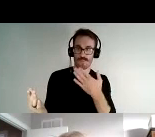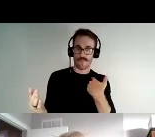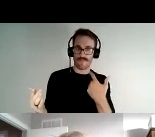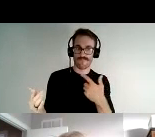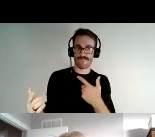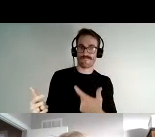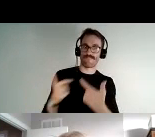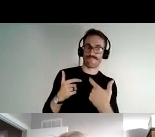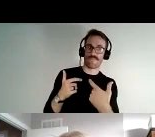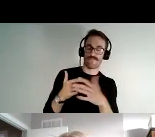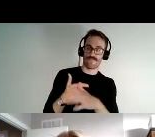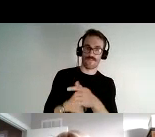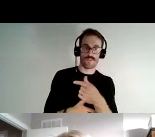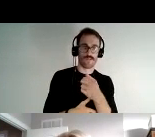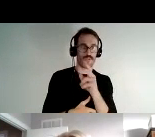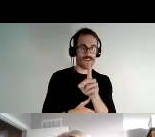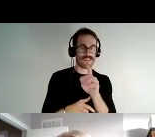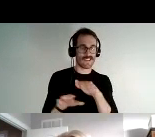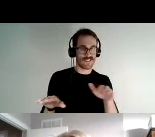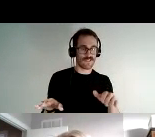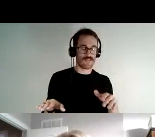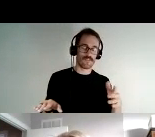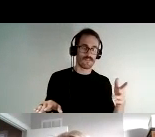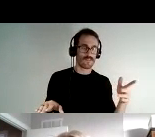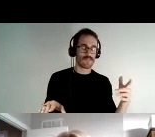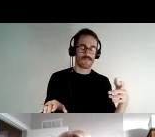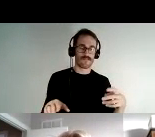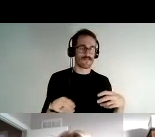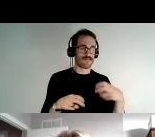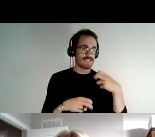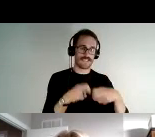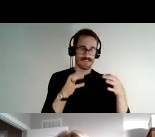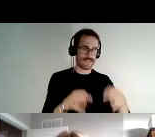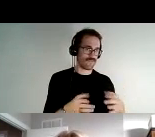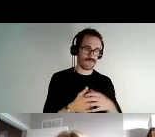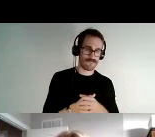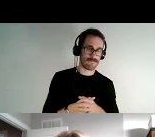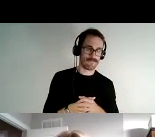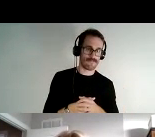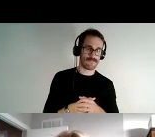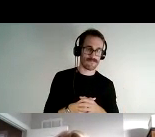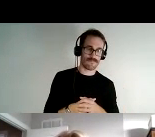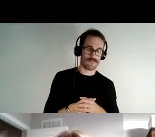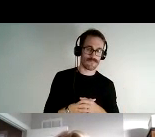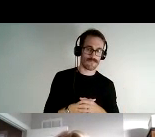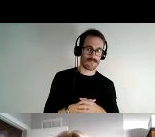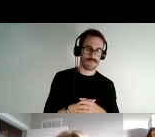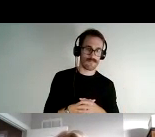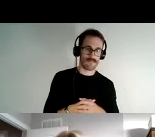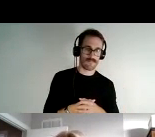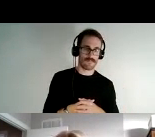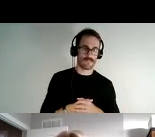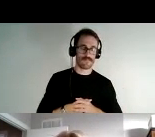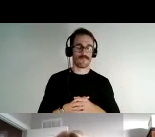in the situation, just so they had access to the seniors. Excellent, thank you. And of course,